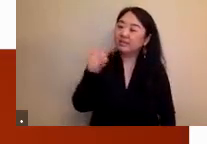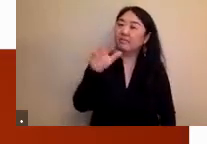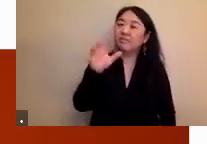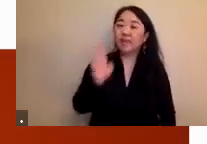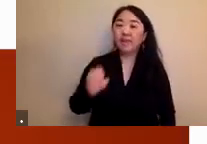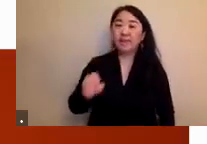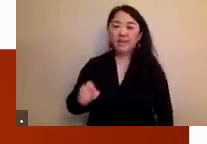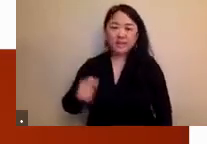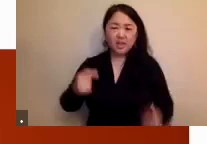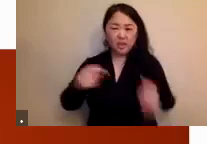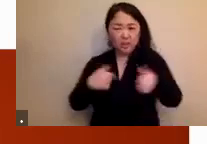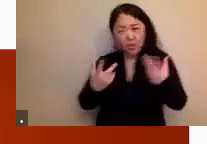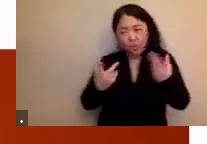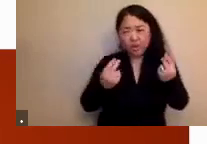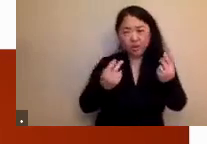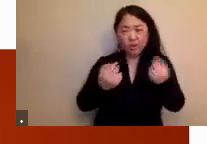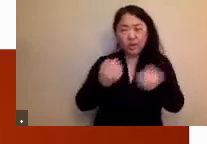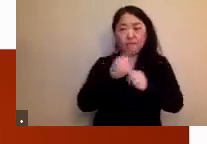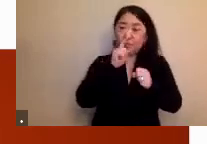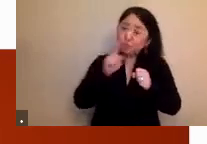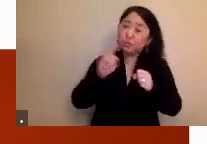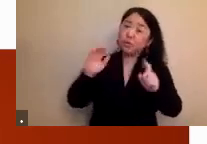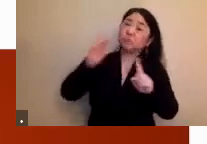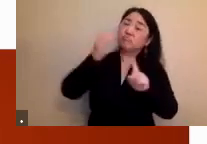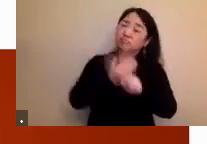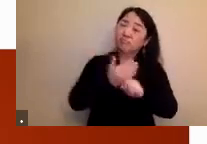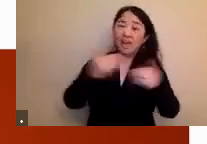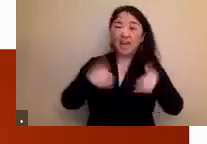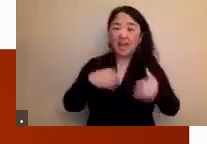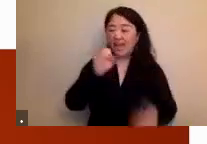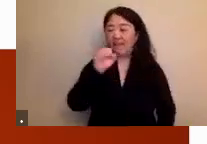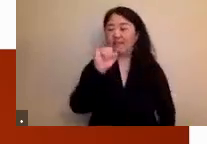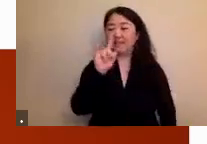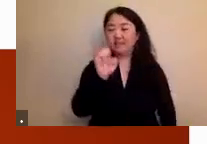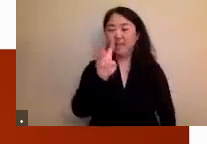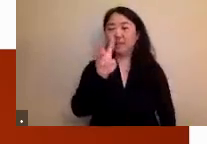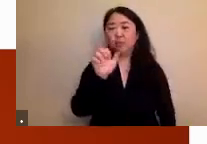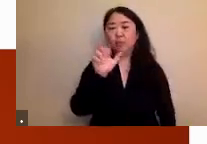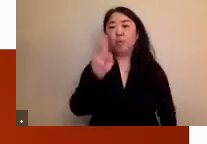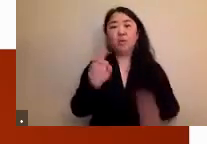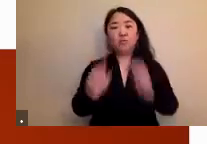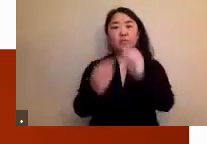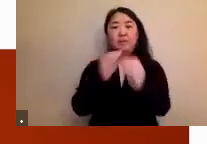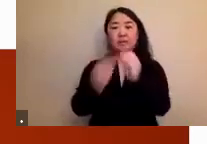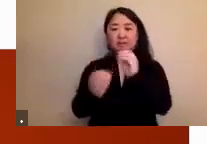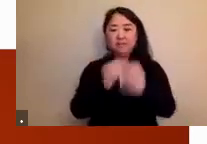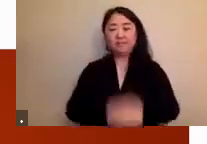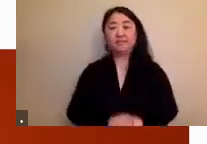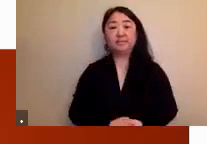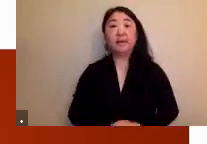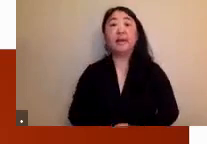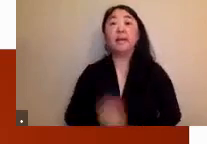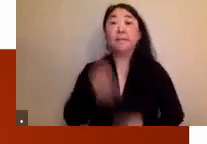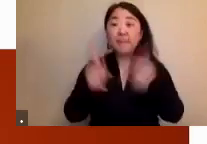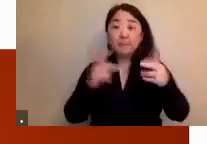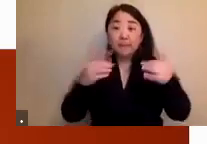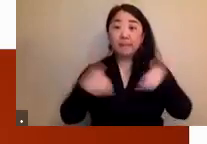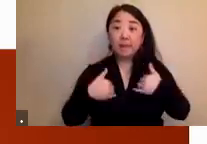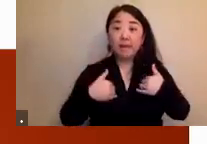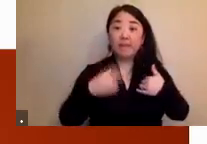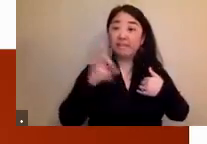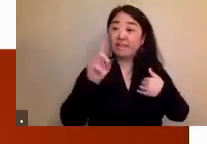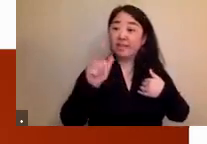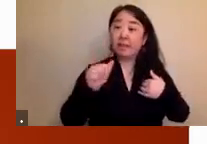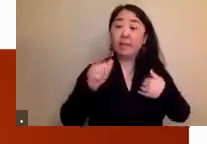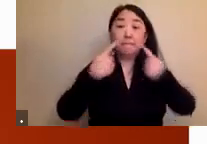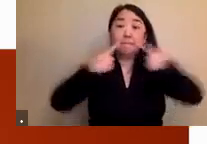What are we doing to mitigate sidewalk repairs? So that people who have disabilities are able to